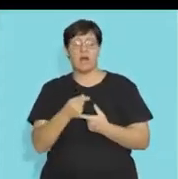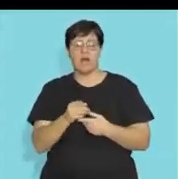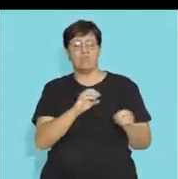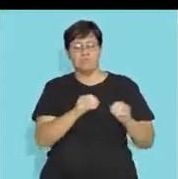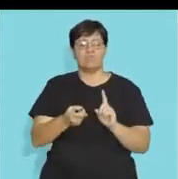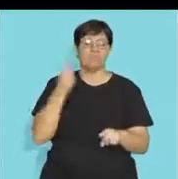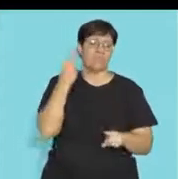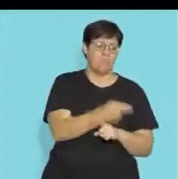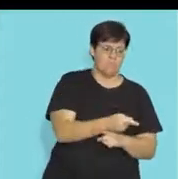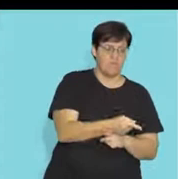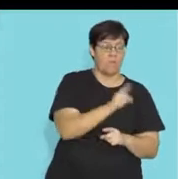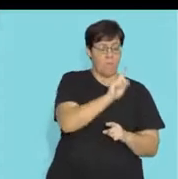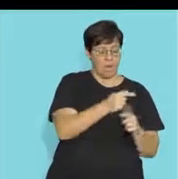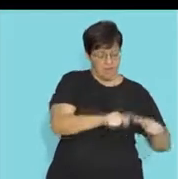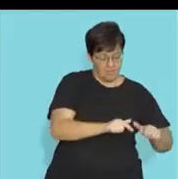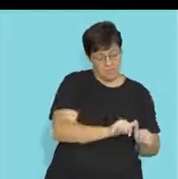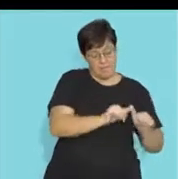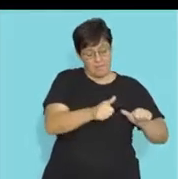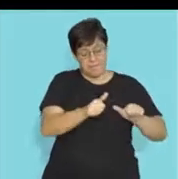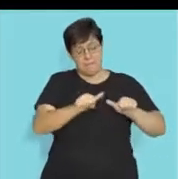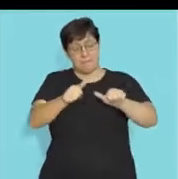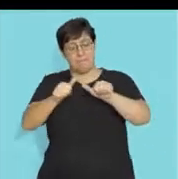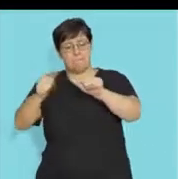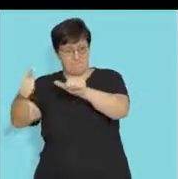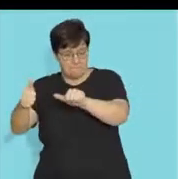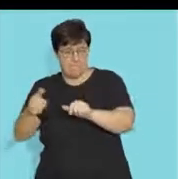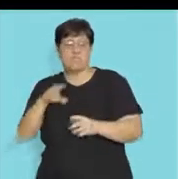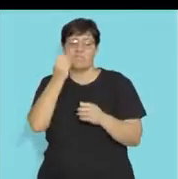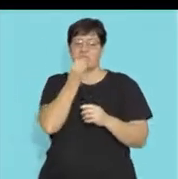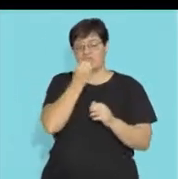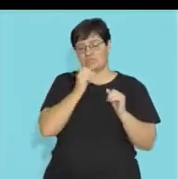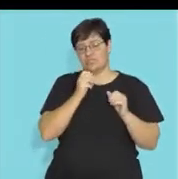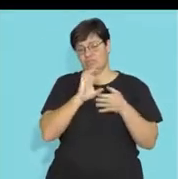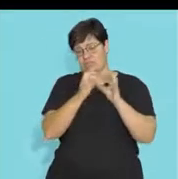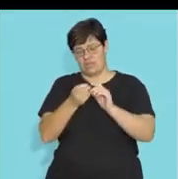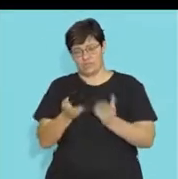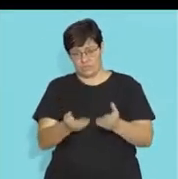energy moving through from one trophic level to the next in a food chain.